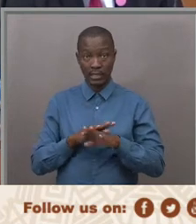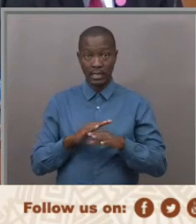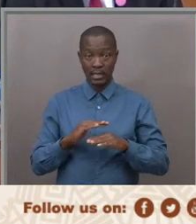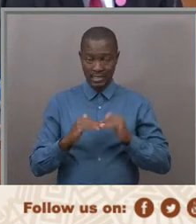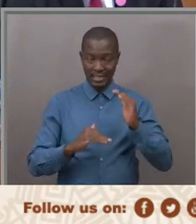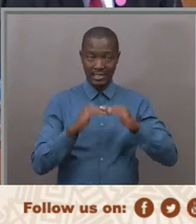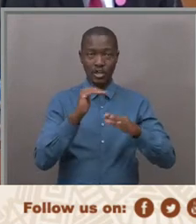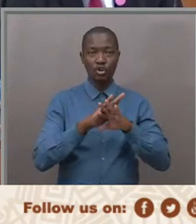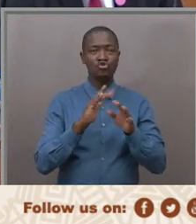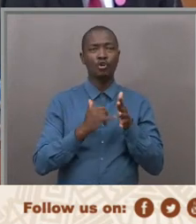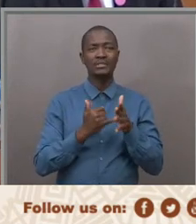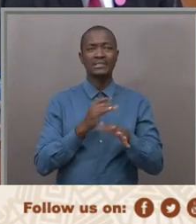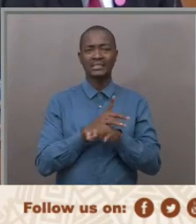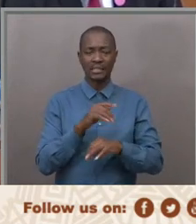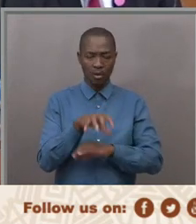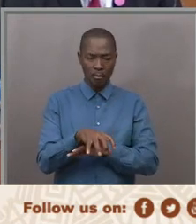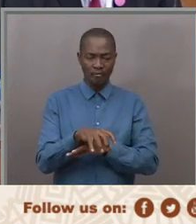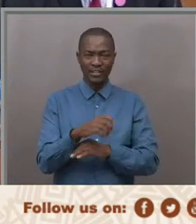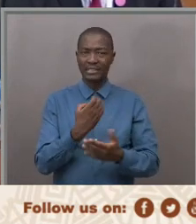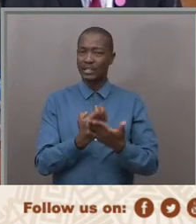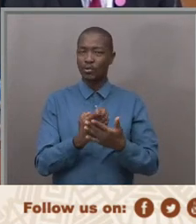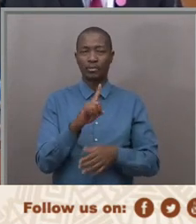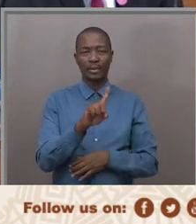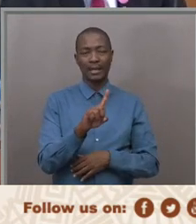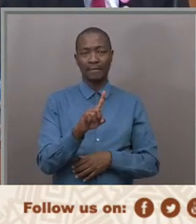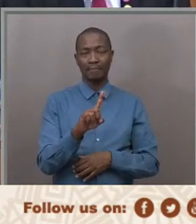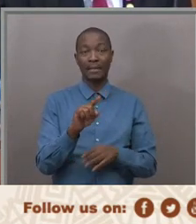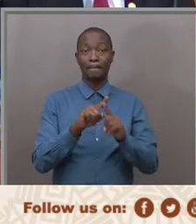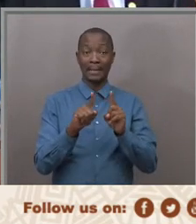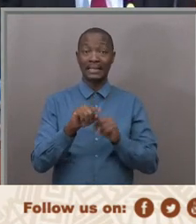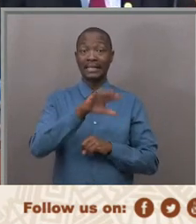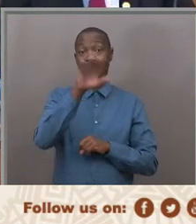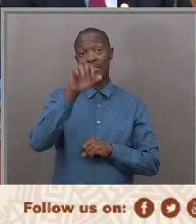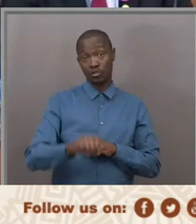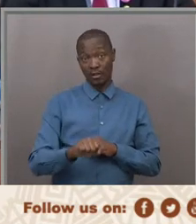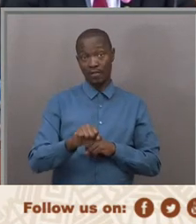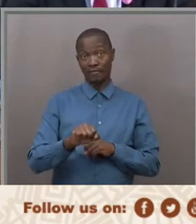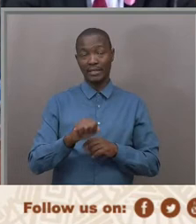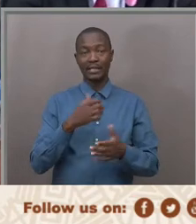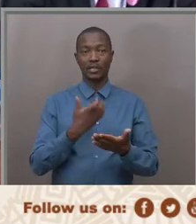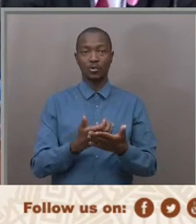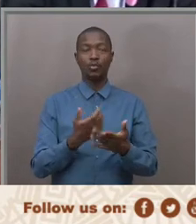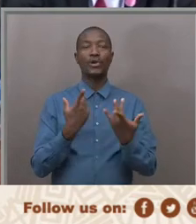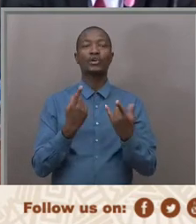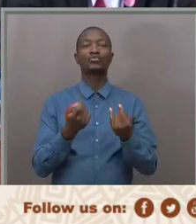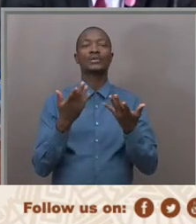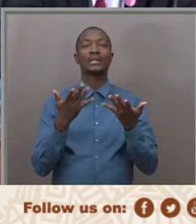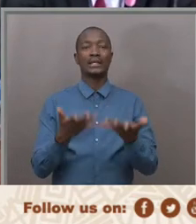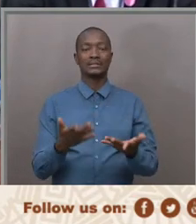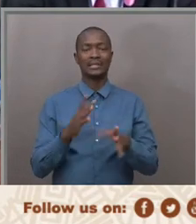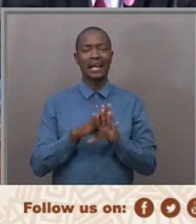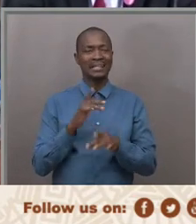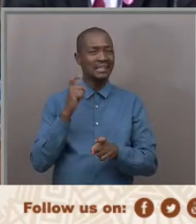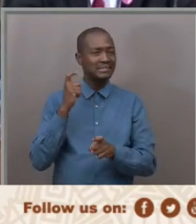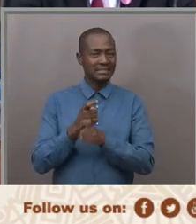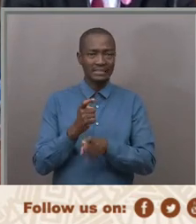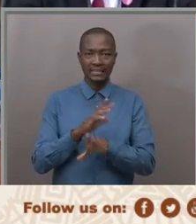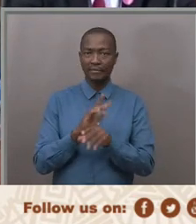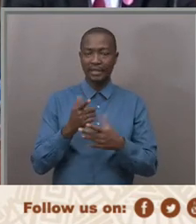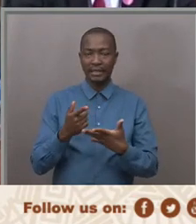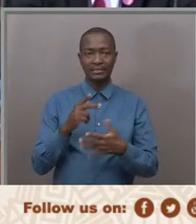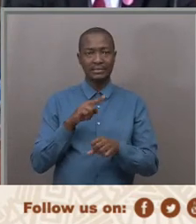not just of our provincial economy, but the South African economy. We are doing so under difficult conditions